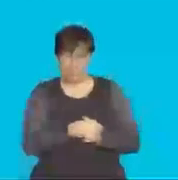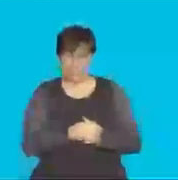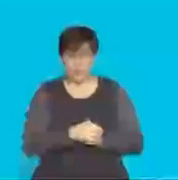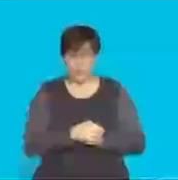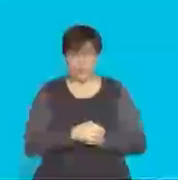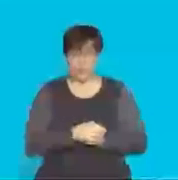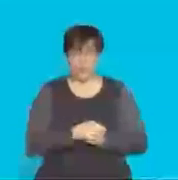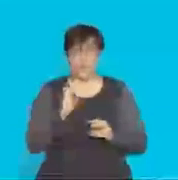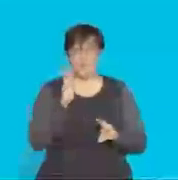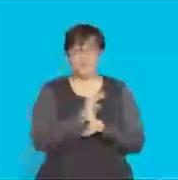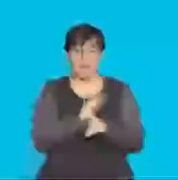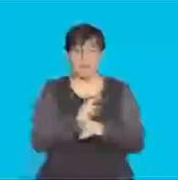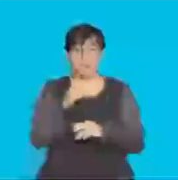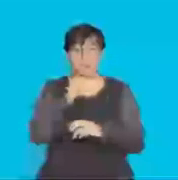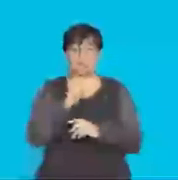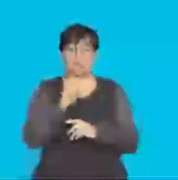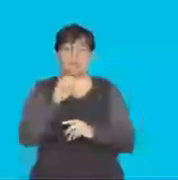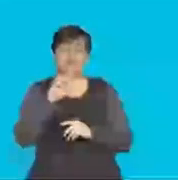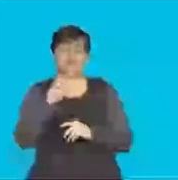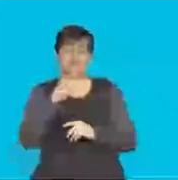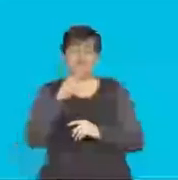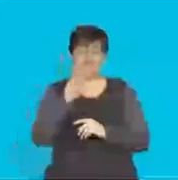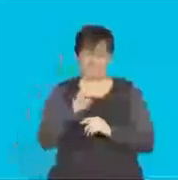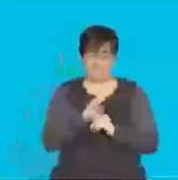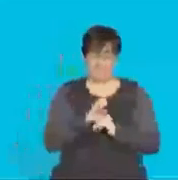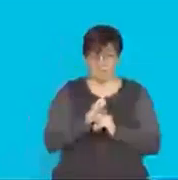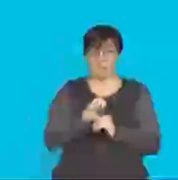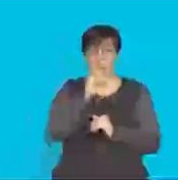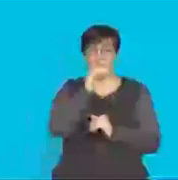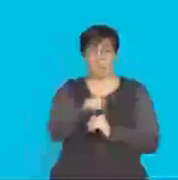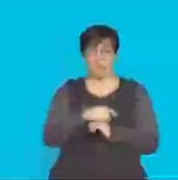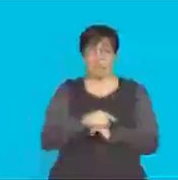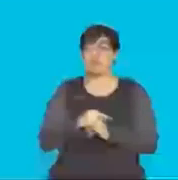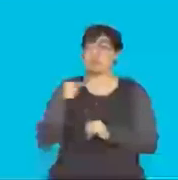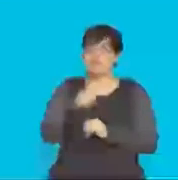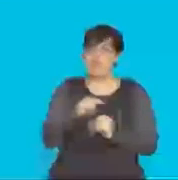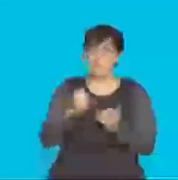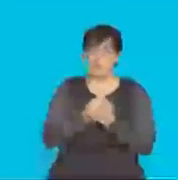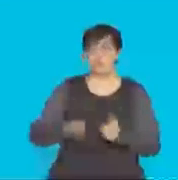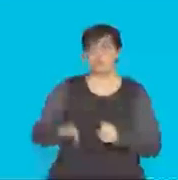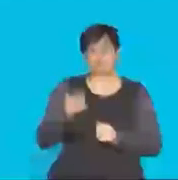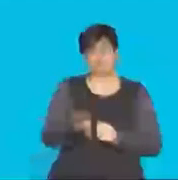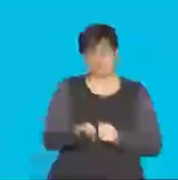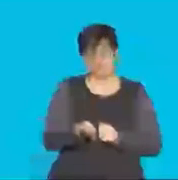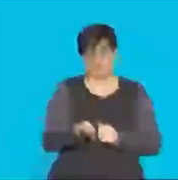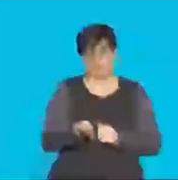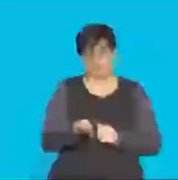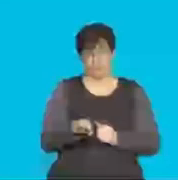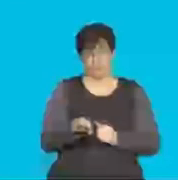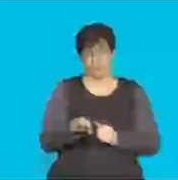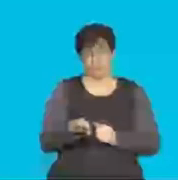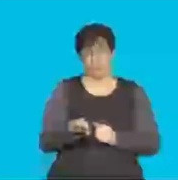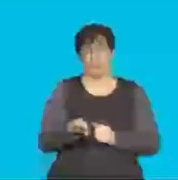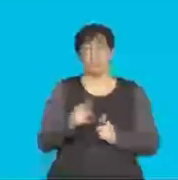the mother is homozygous recessive, it would mean that she has to contribute the